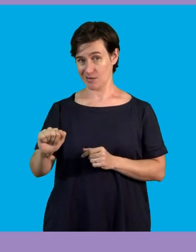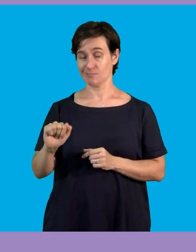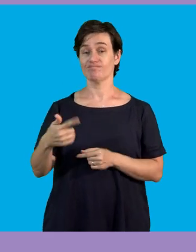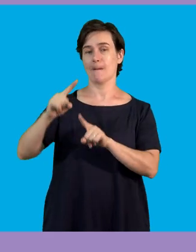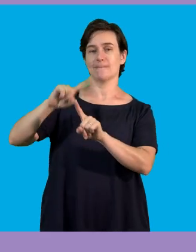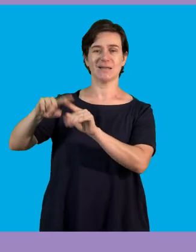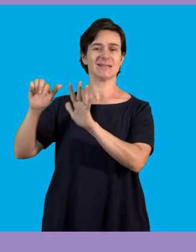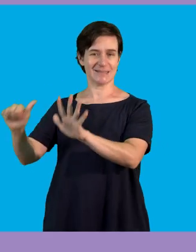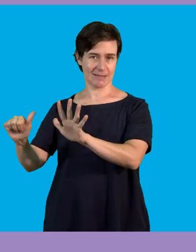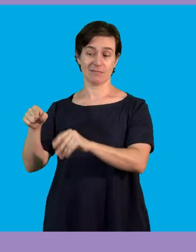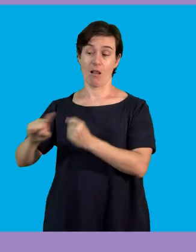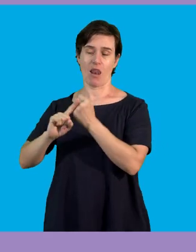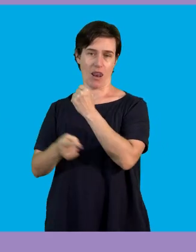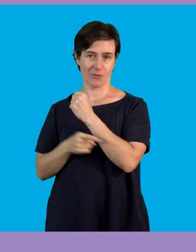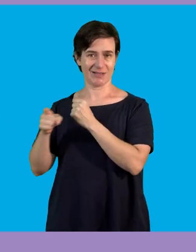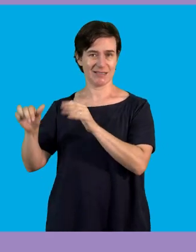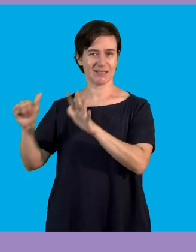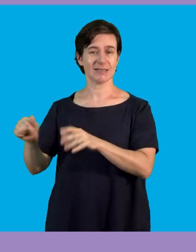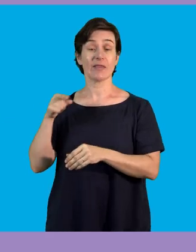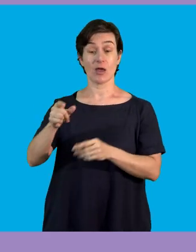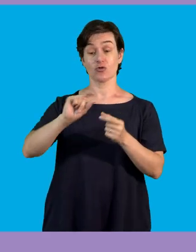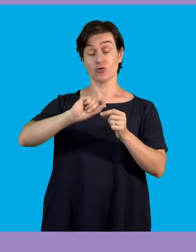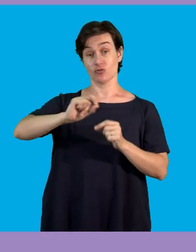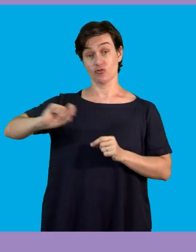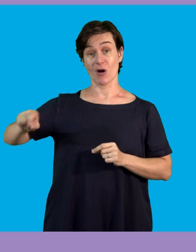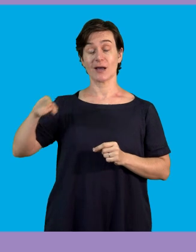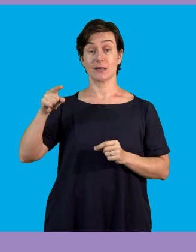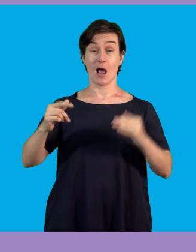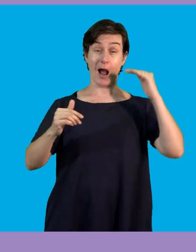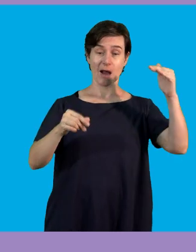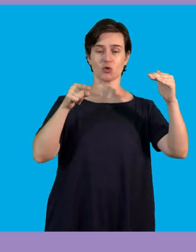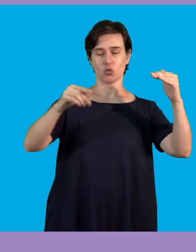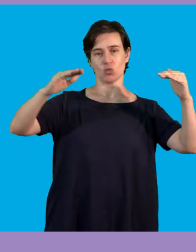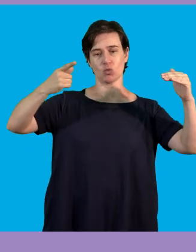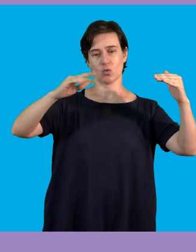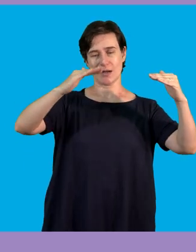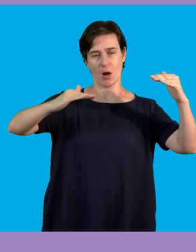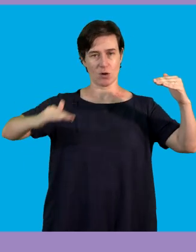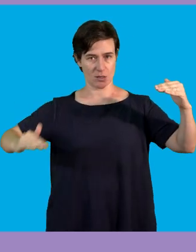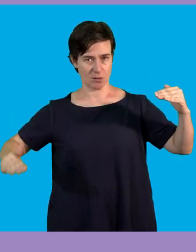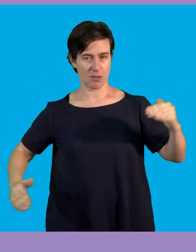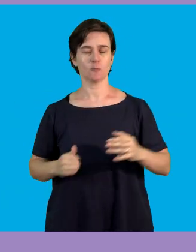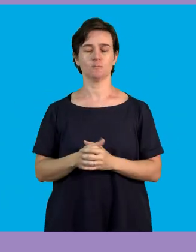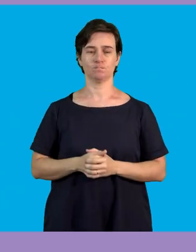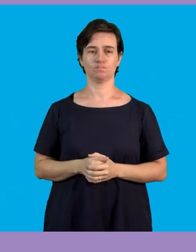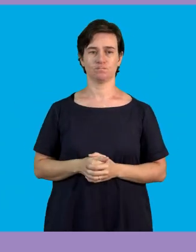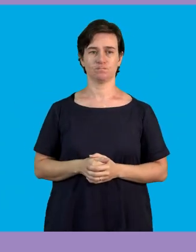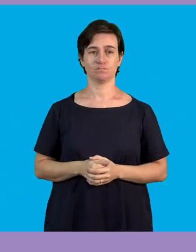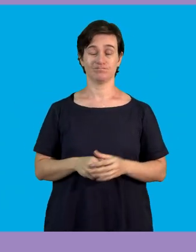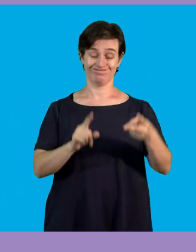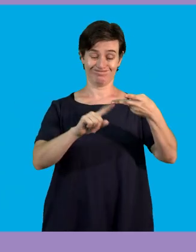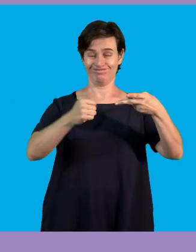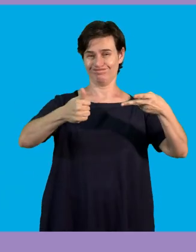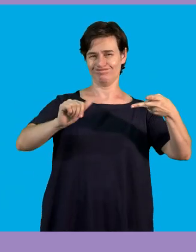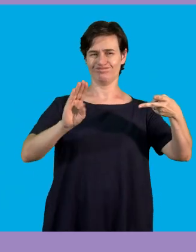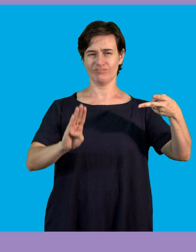3a plus 6, that's the last part. So that is writing it in descending order. The next